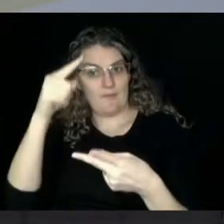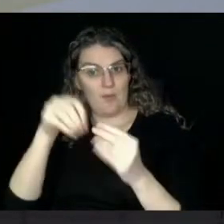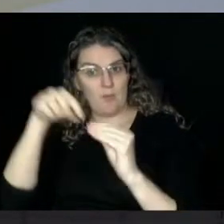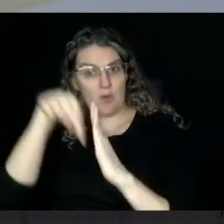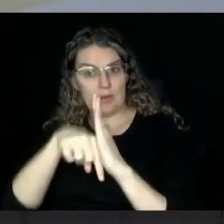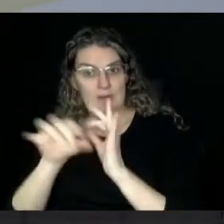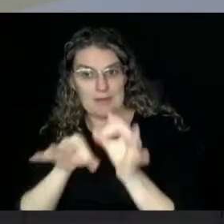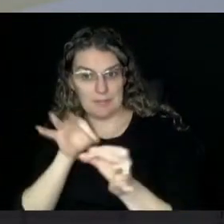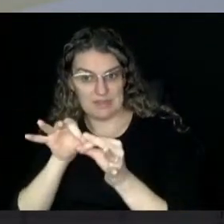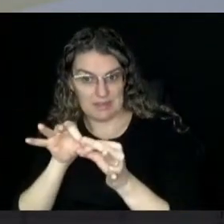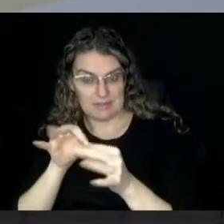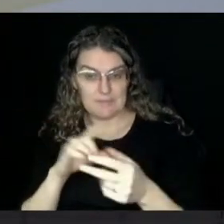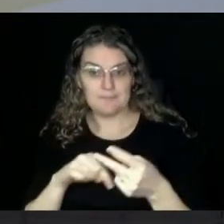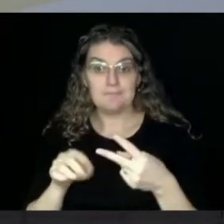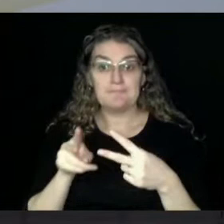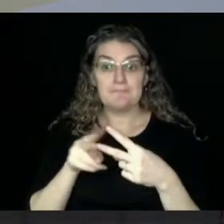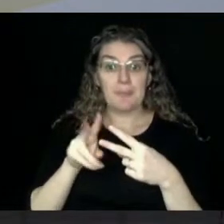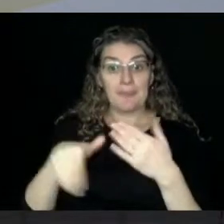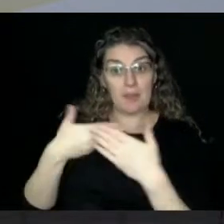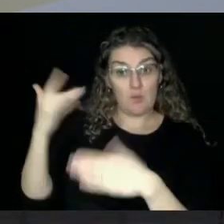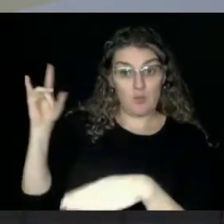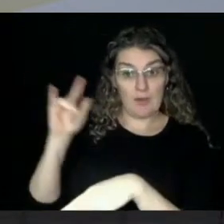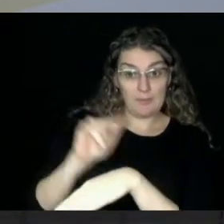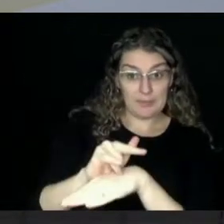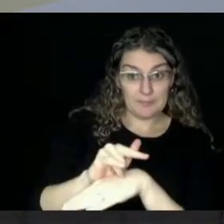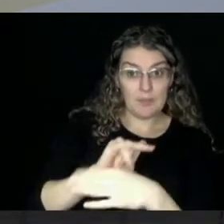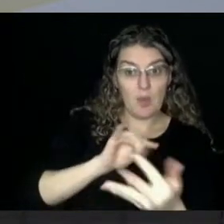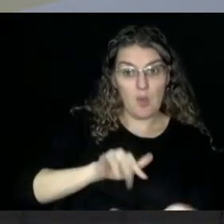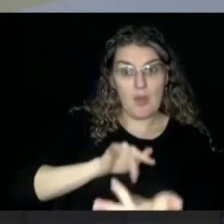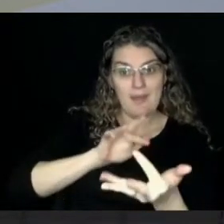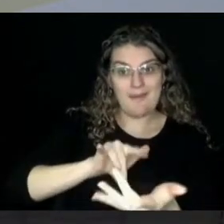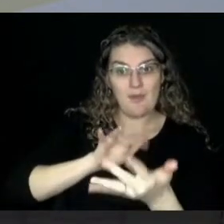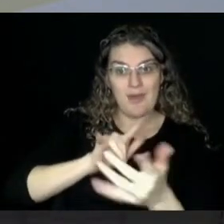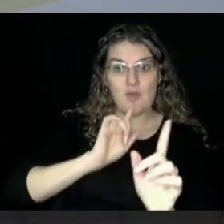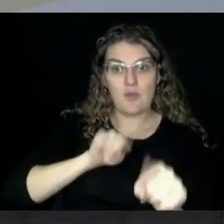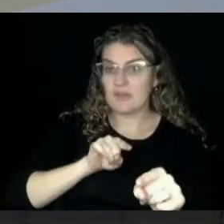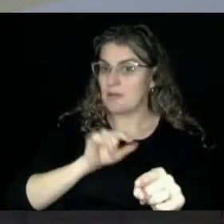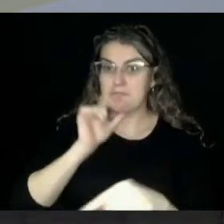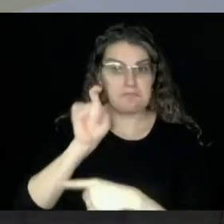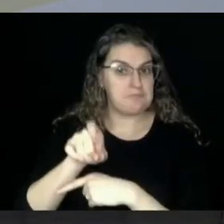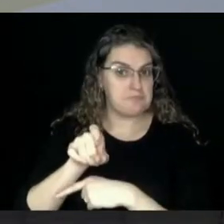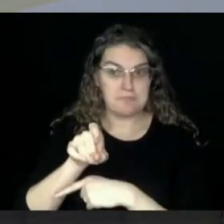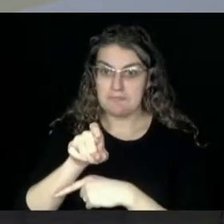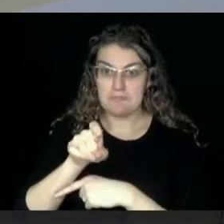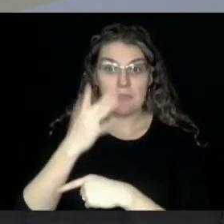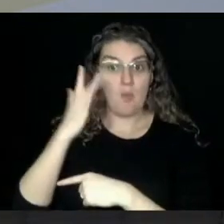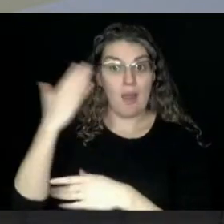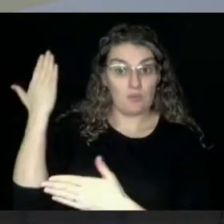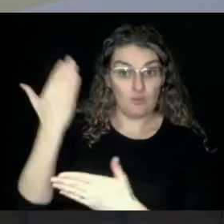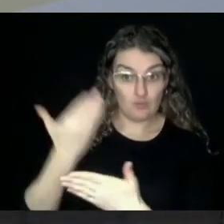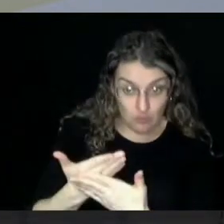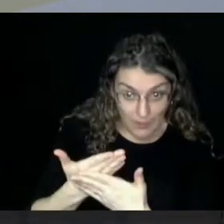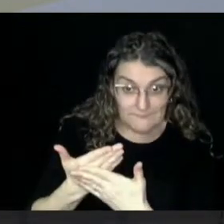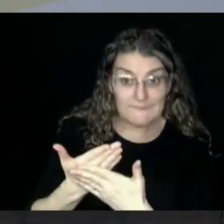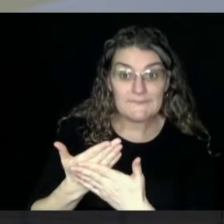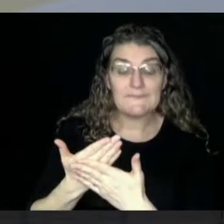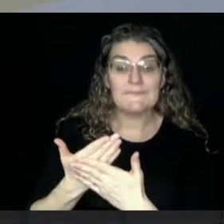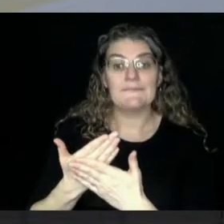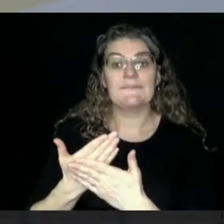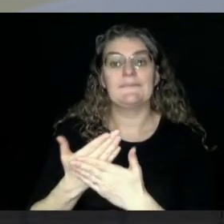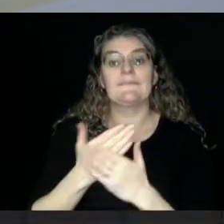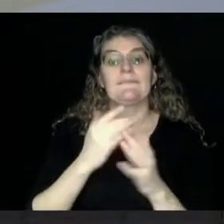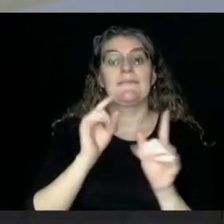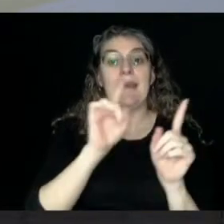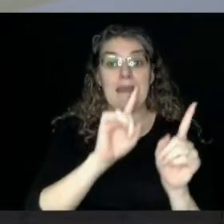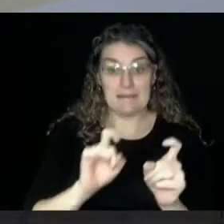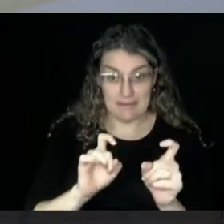Passengers at the airport will not have to wait for their test results. This testing on arrival will fulfill the requirements for